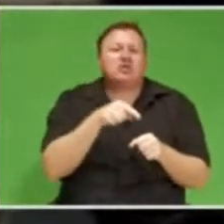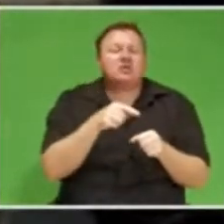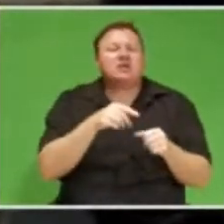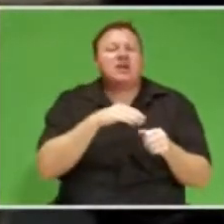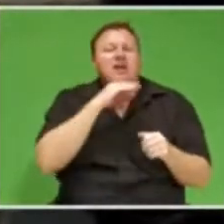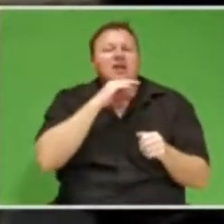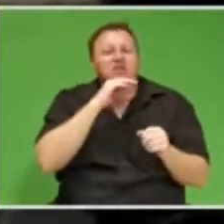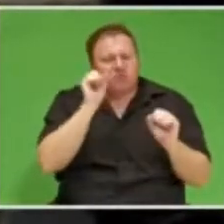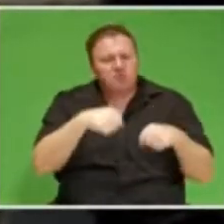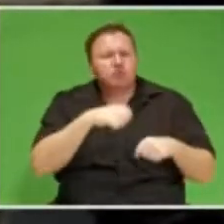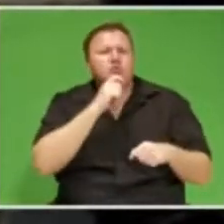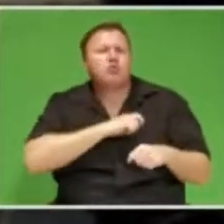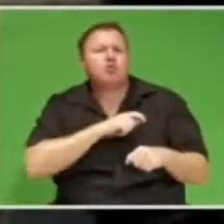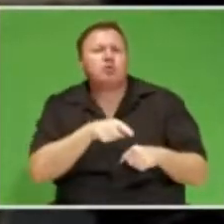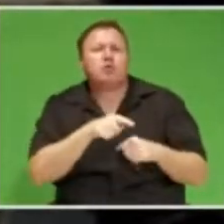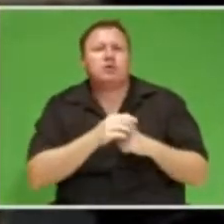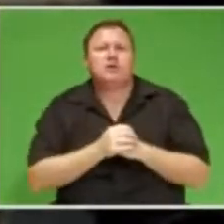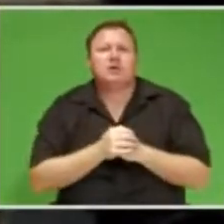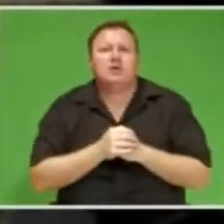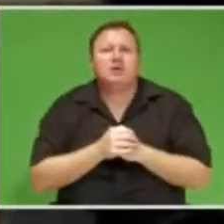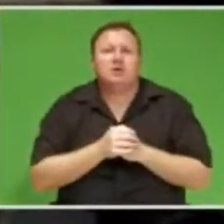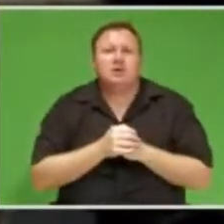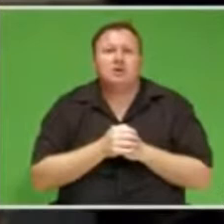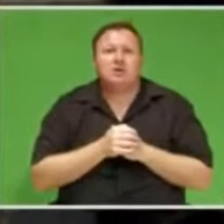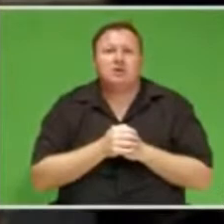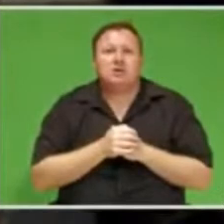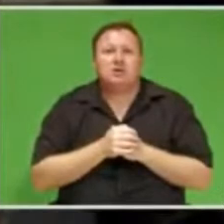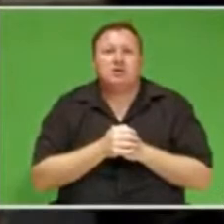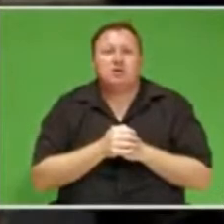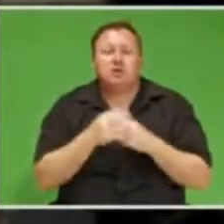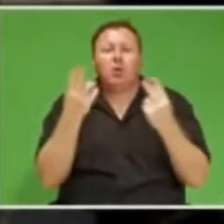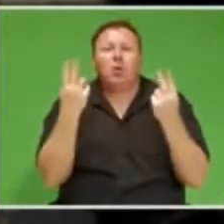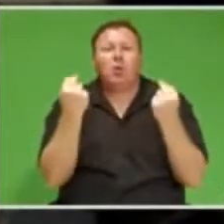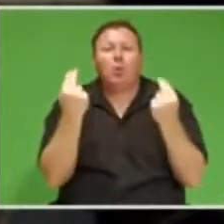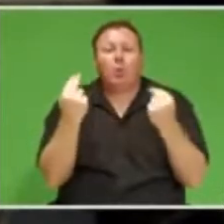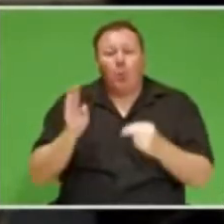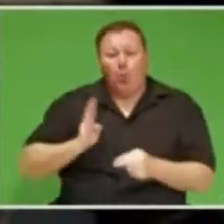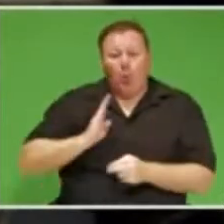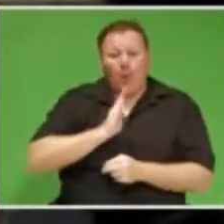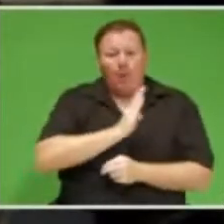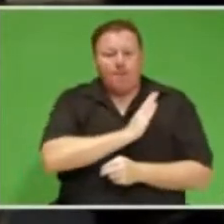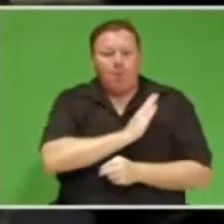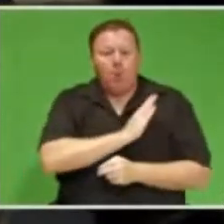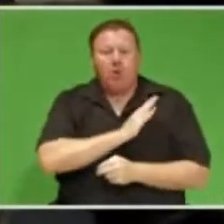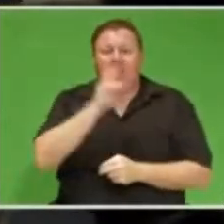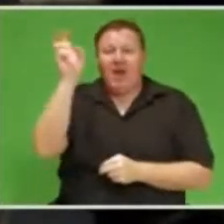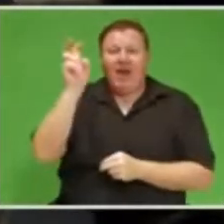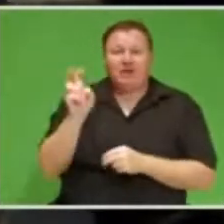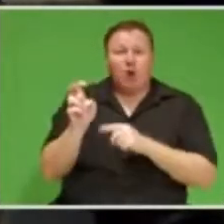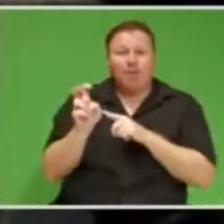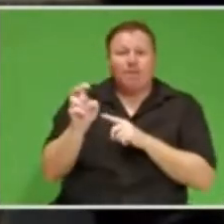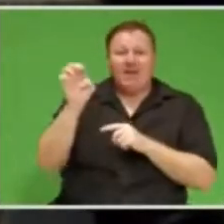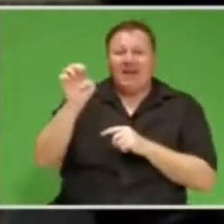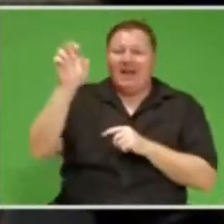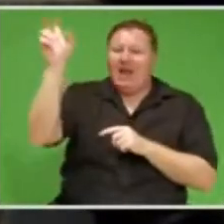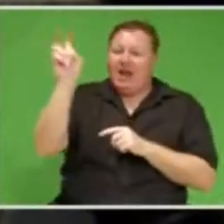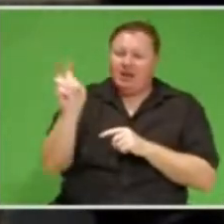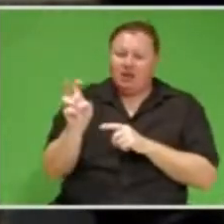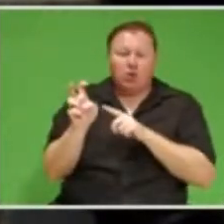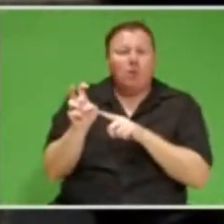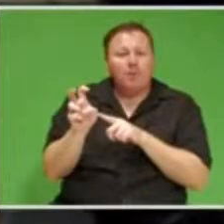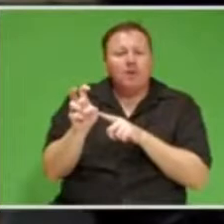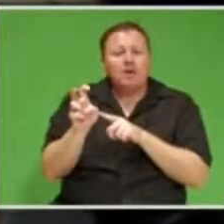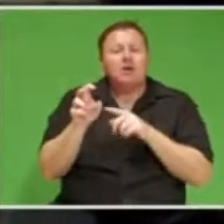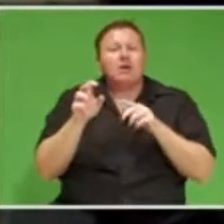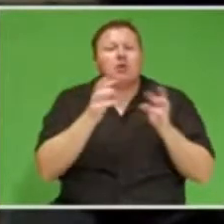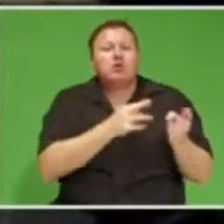designed. Under its new board, Eskom is deploying people and resources